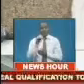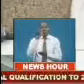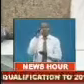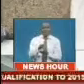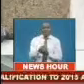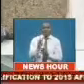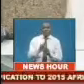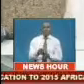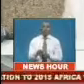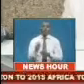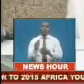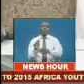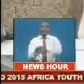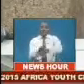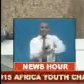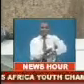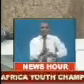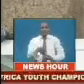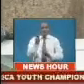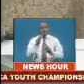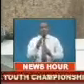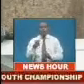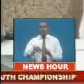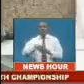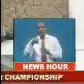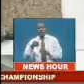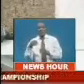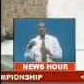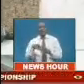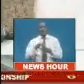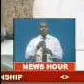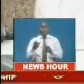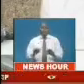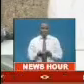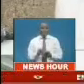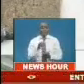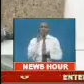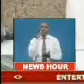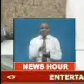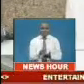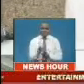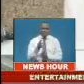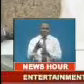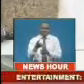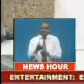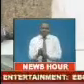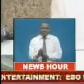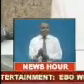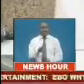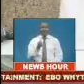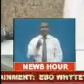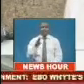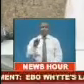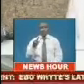contact, especially with people who come from outside our communities, so that we can limit the effect of